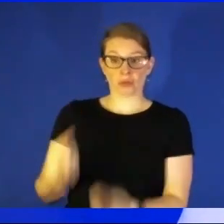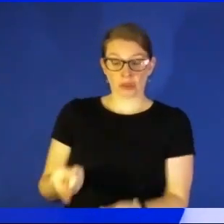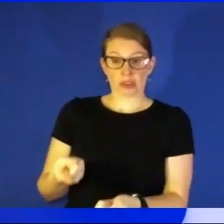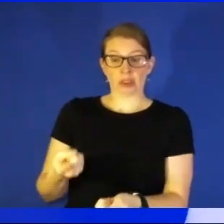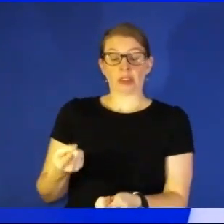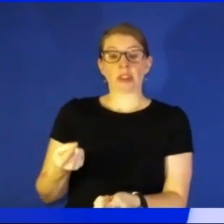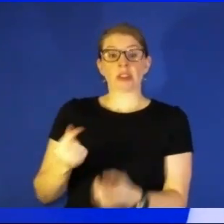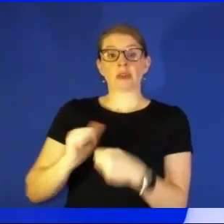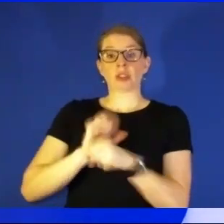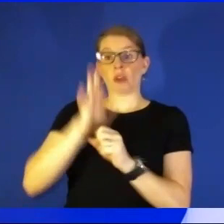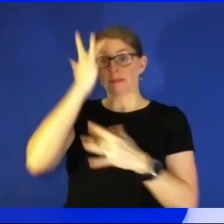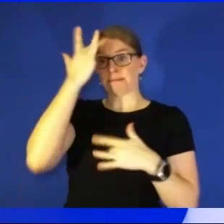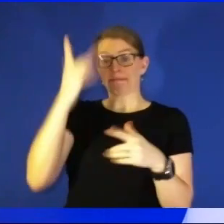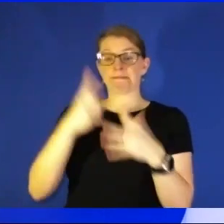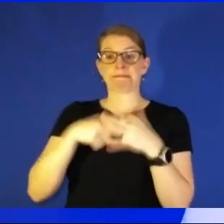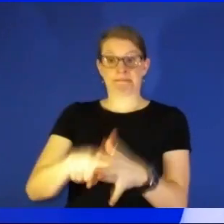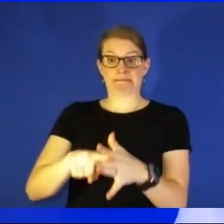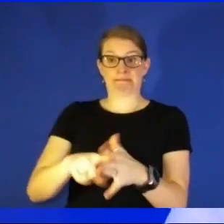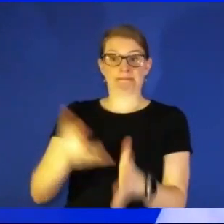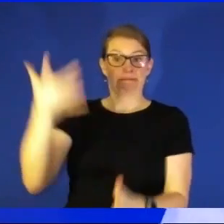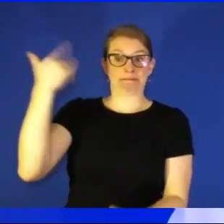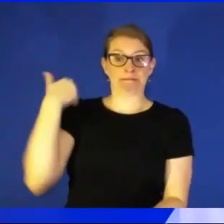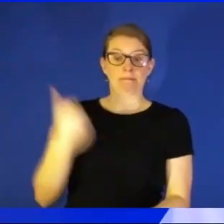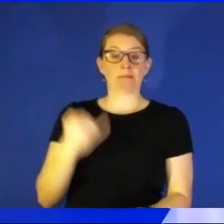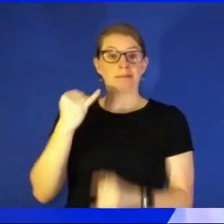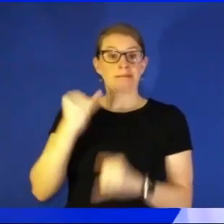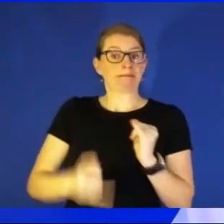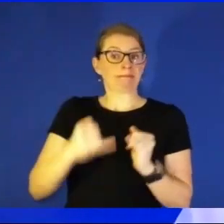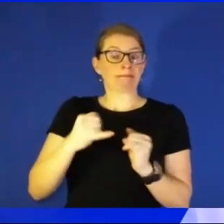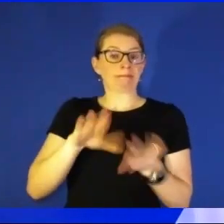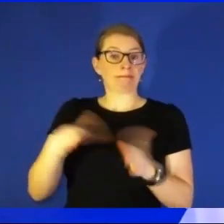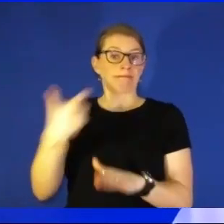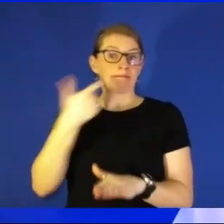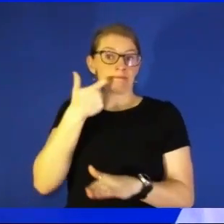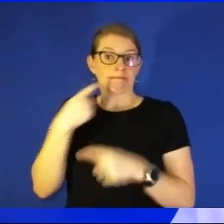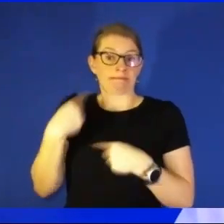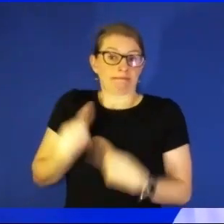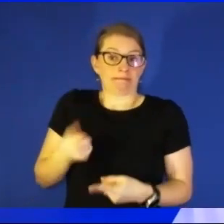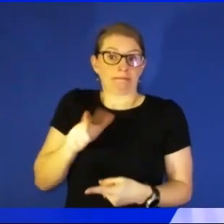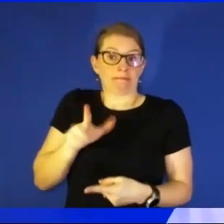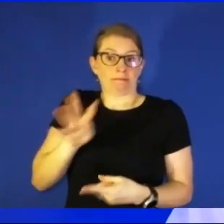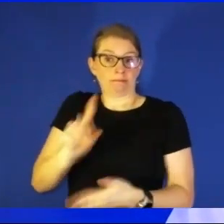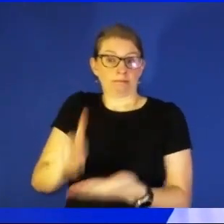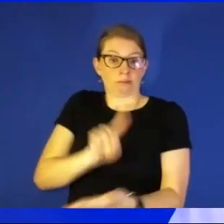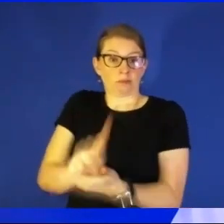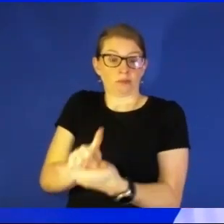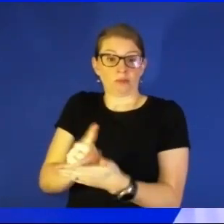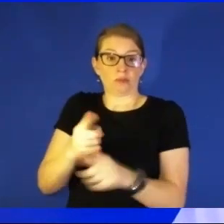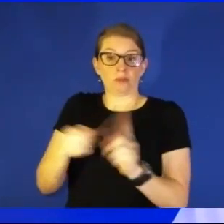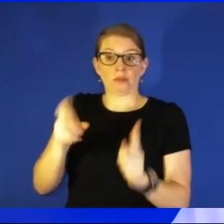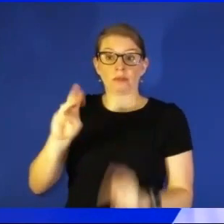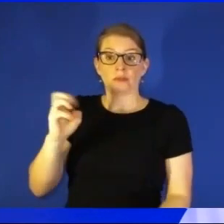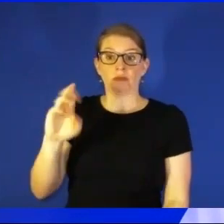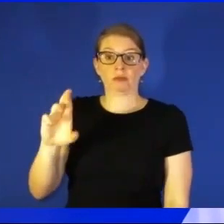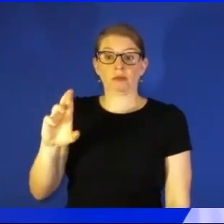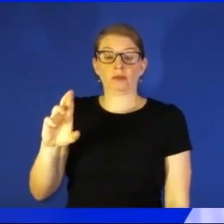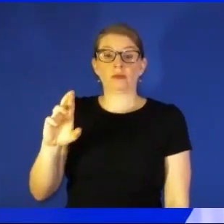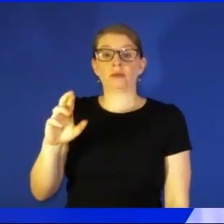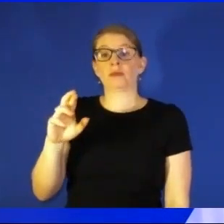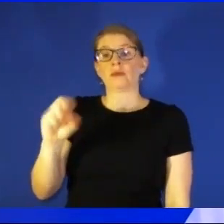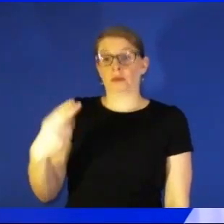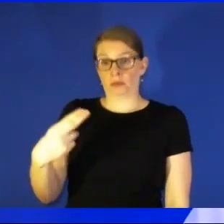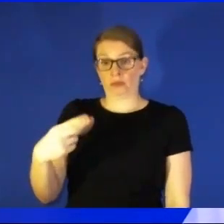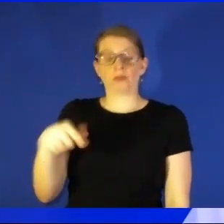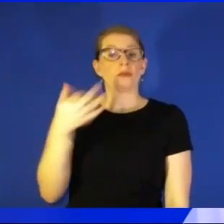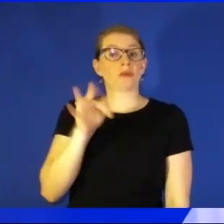Our last death, however, was in the last 24 hours of March 19th and March 20th. And